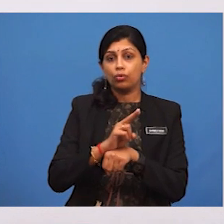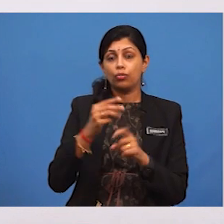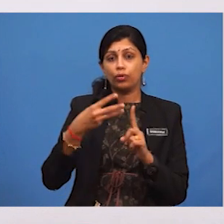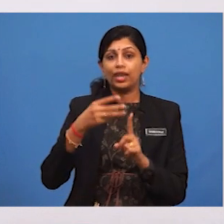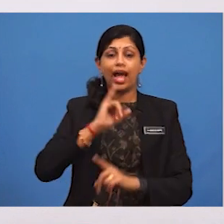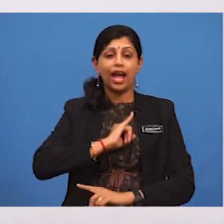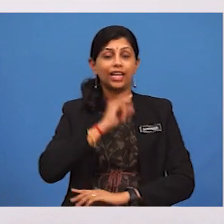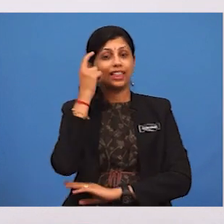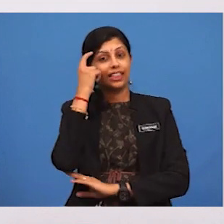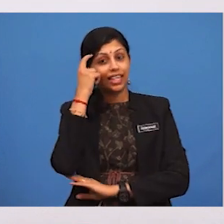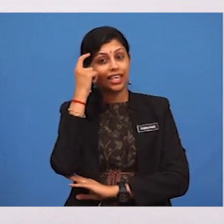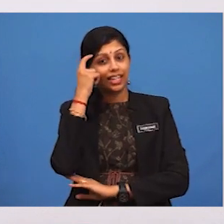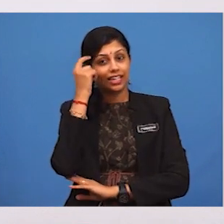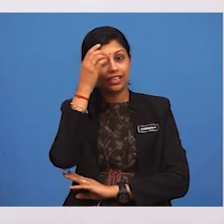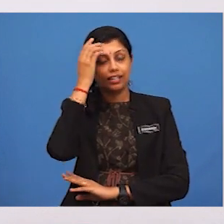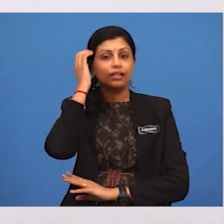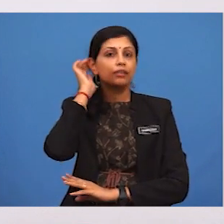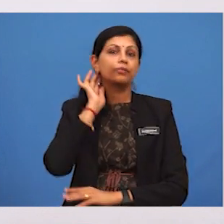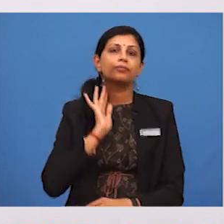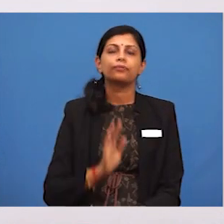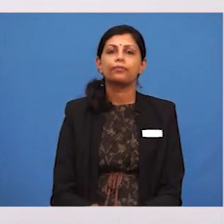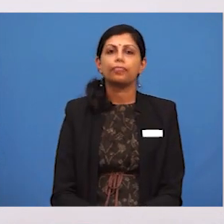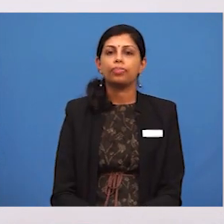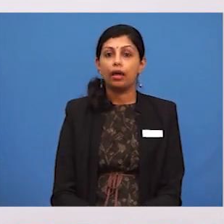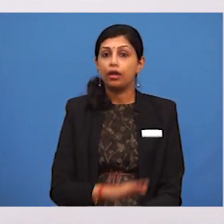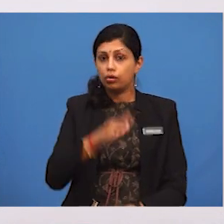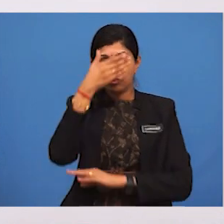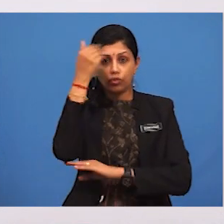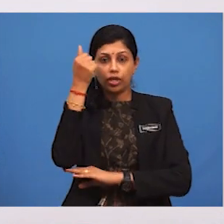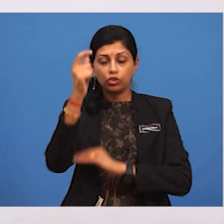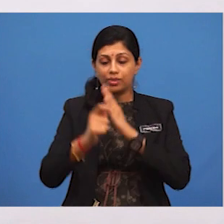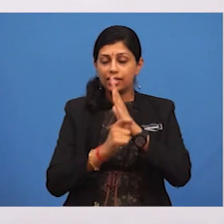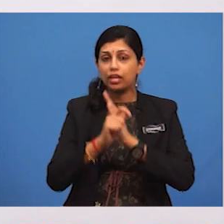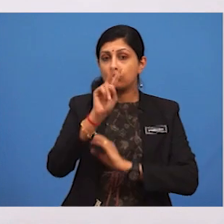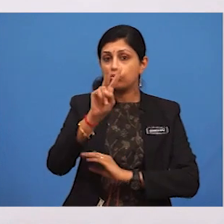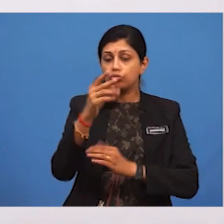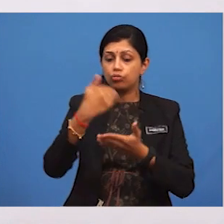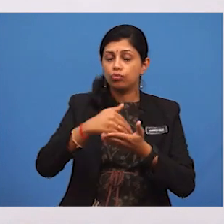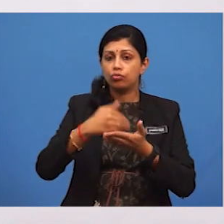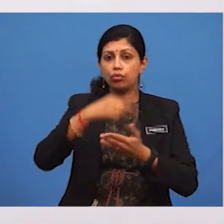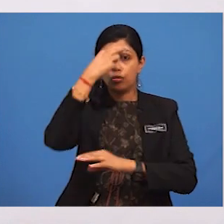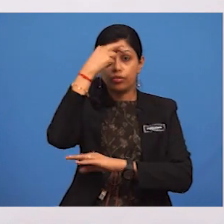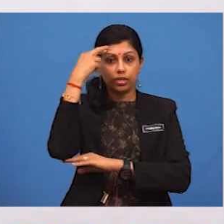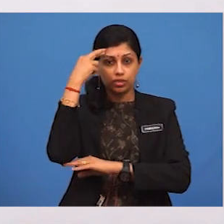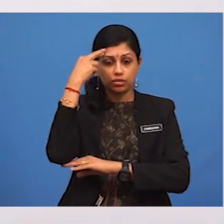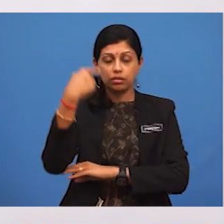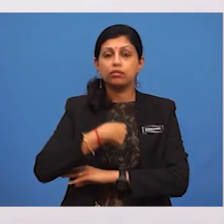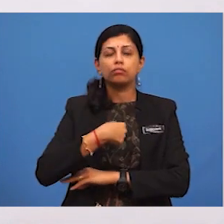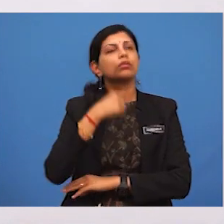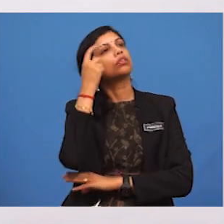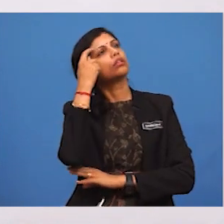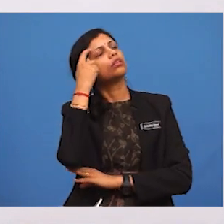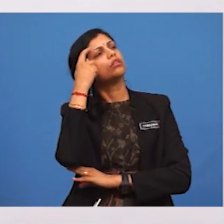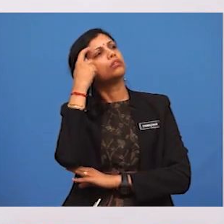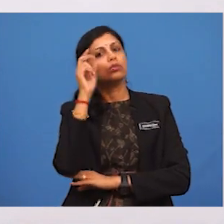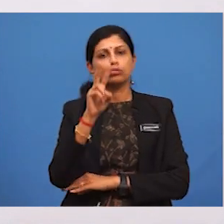consider other reasons too before making a decision. First of all,